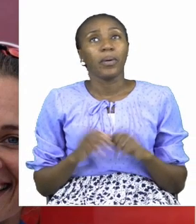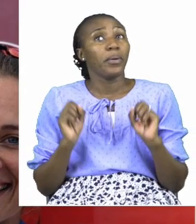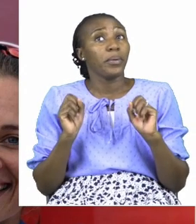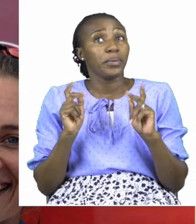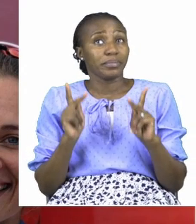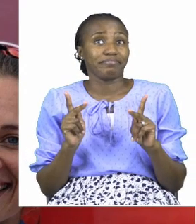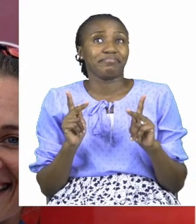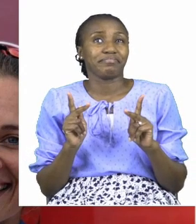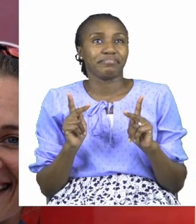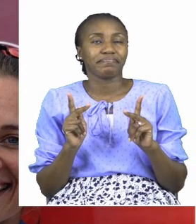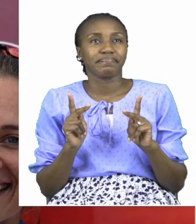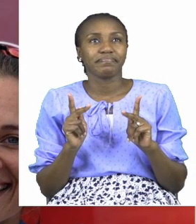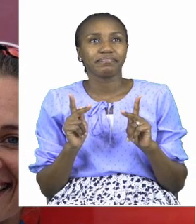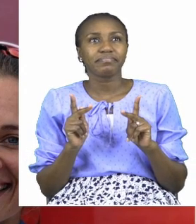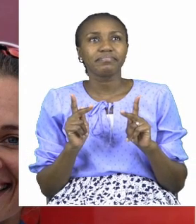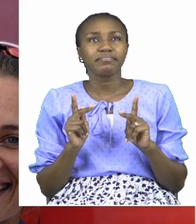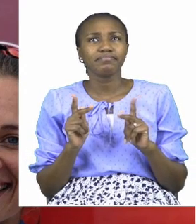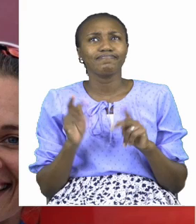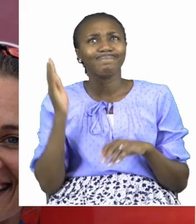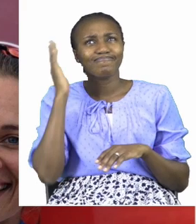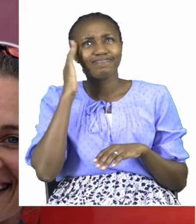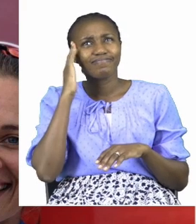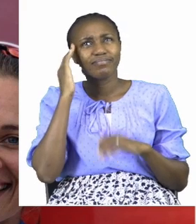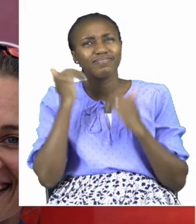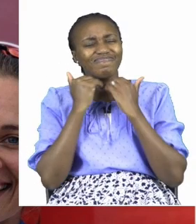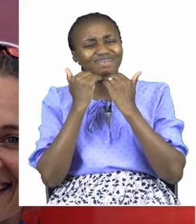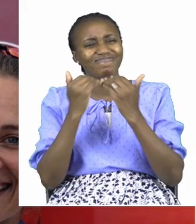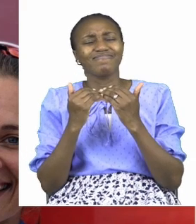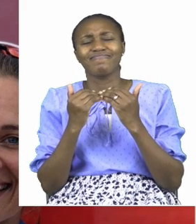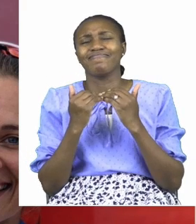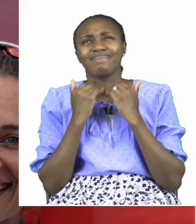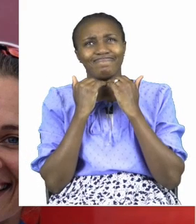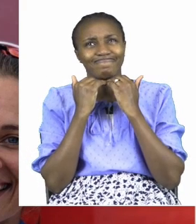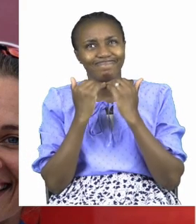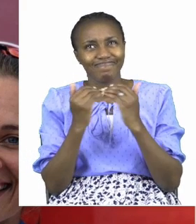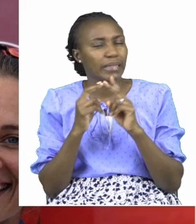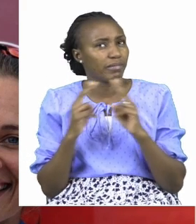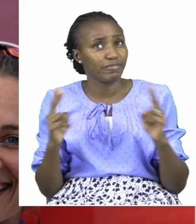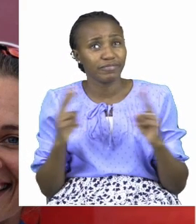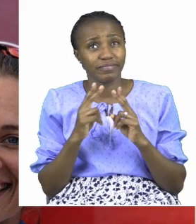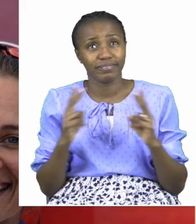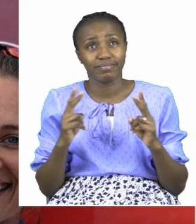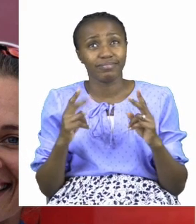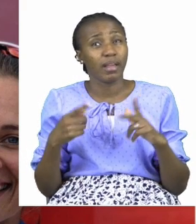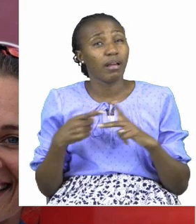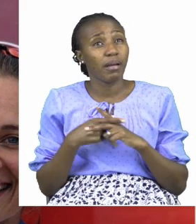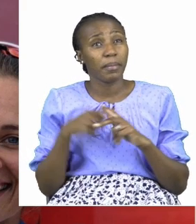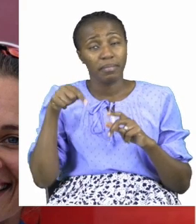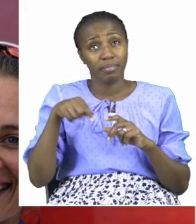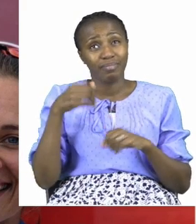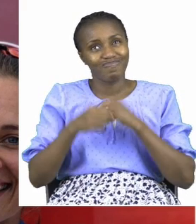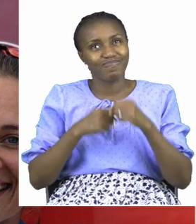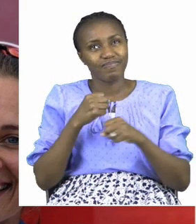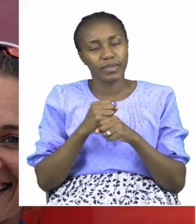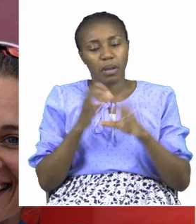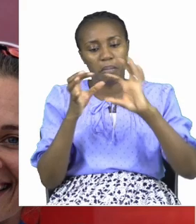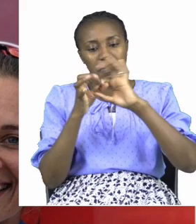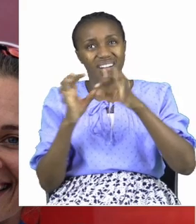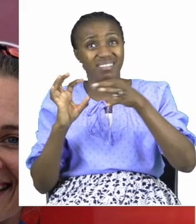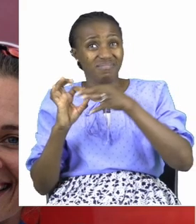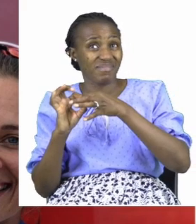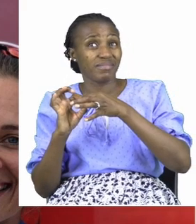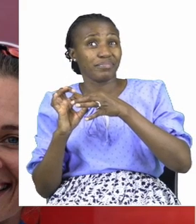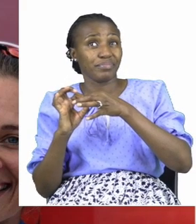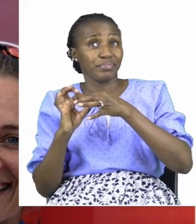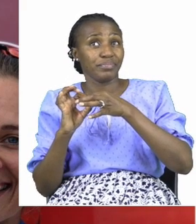Obviously, I think the big highlight for you this past year was being an Olympic code.